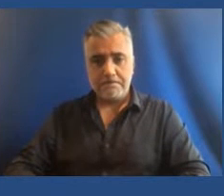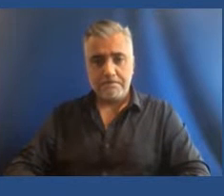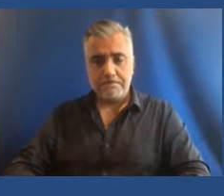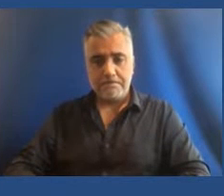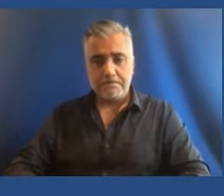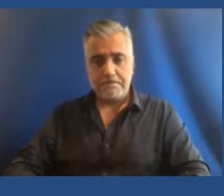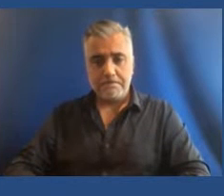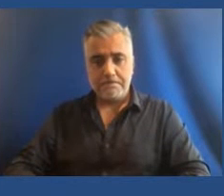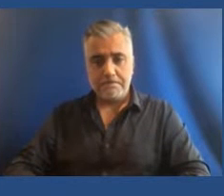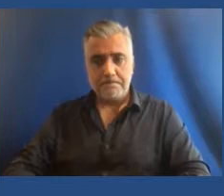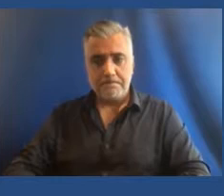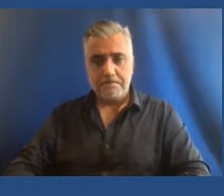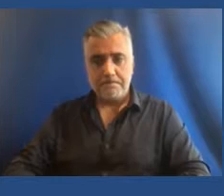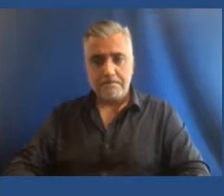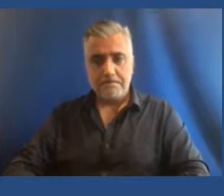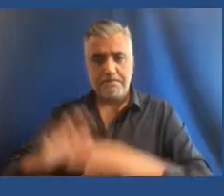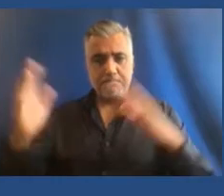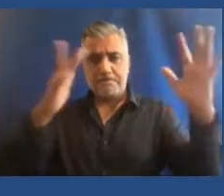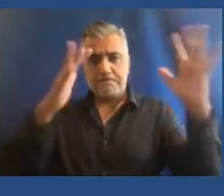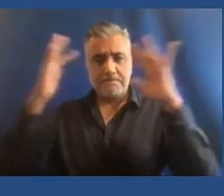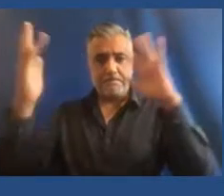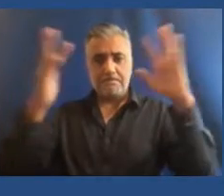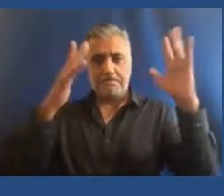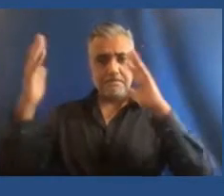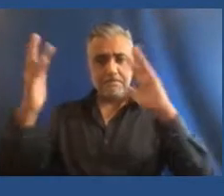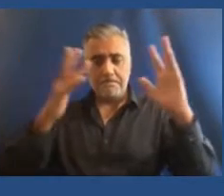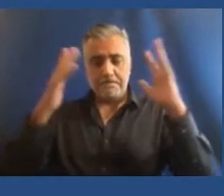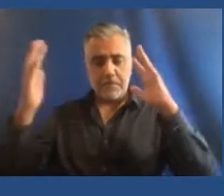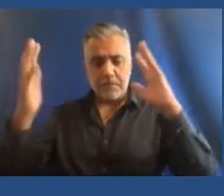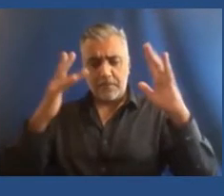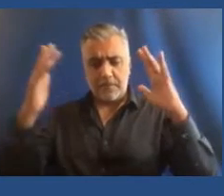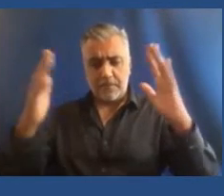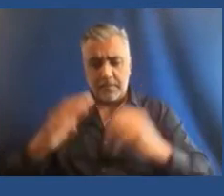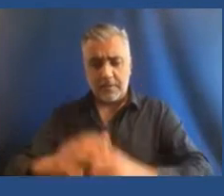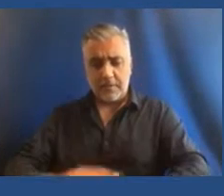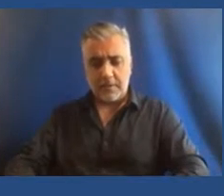Congress and for today's celebration.